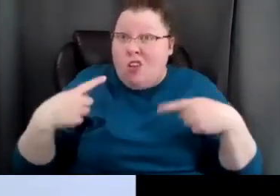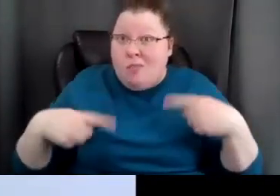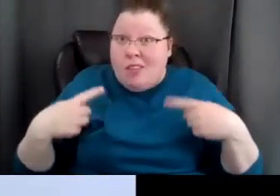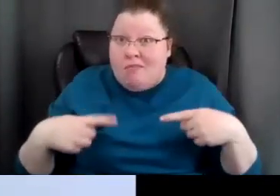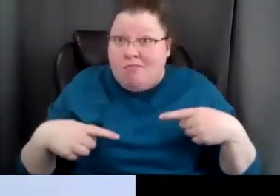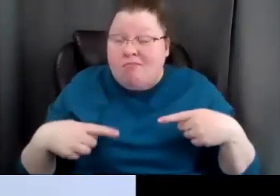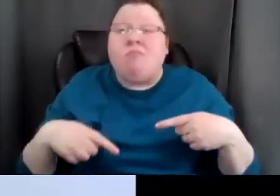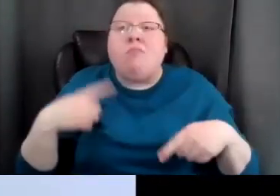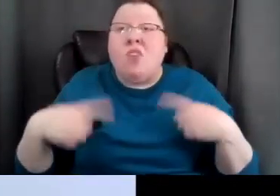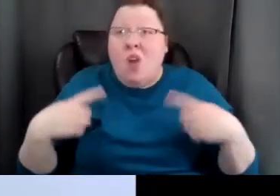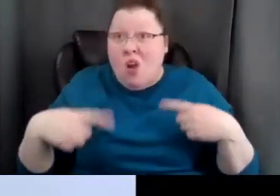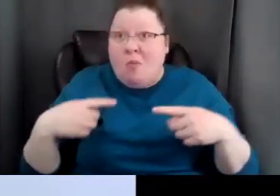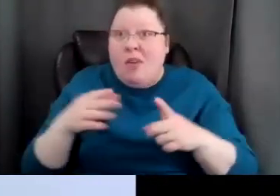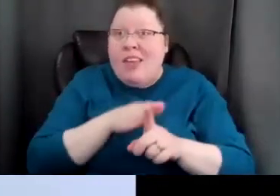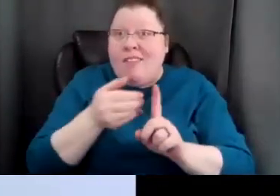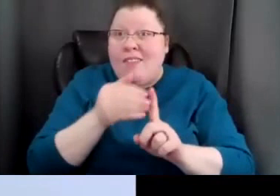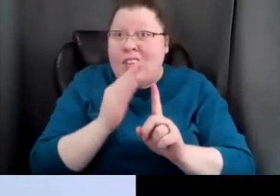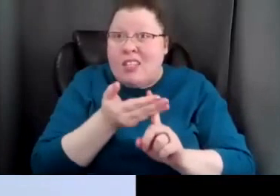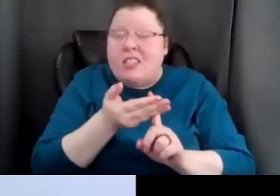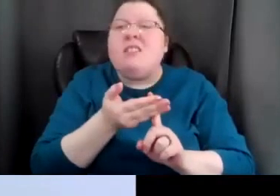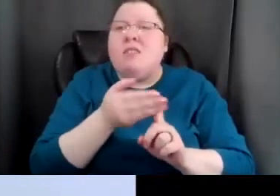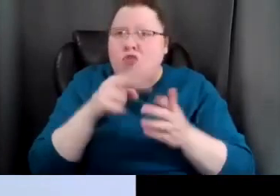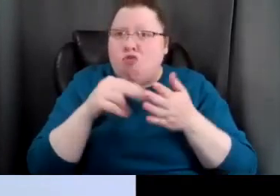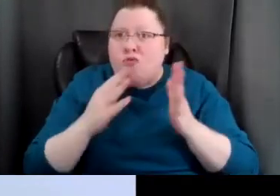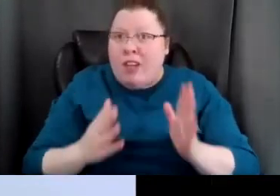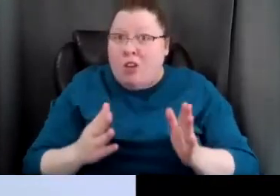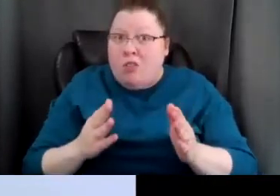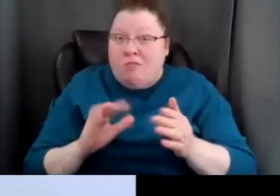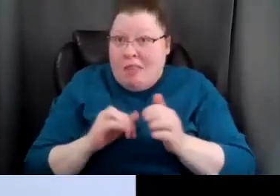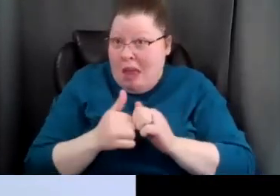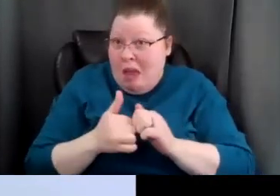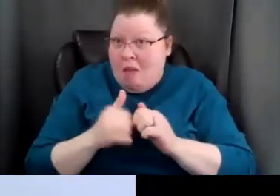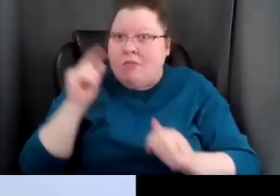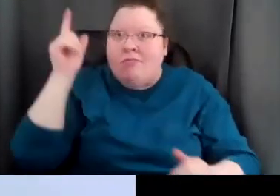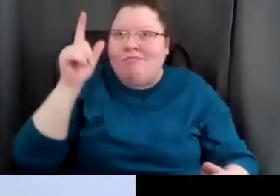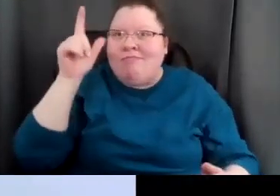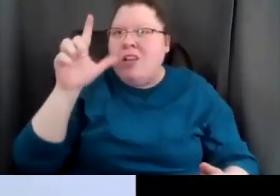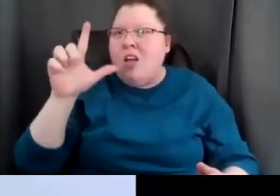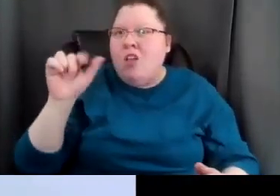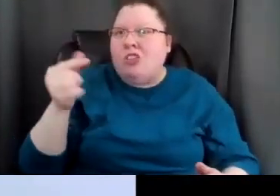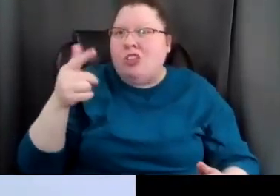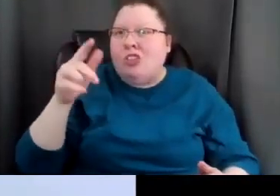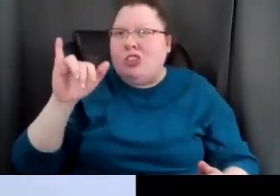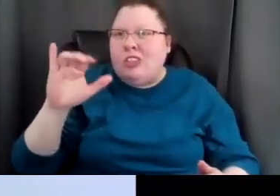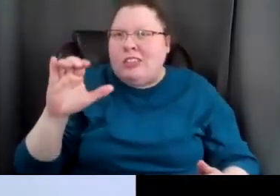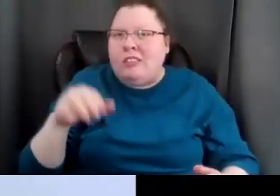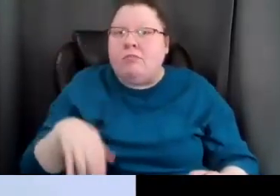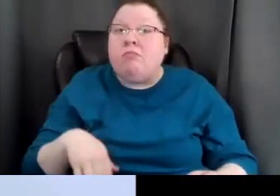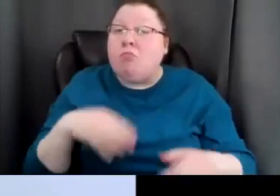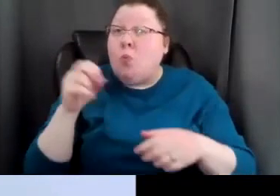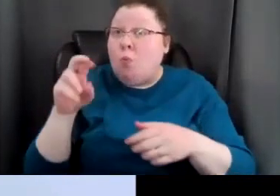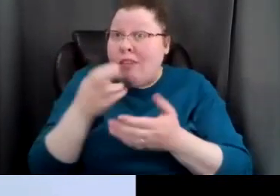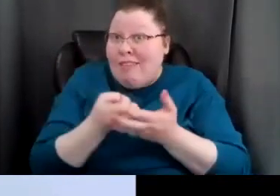argument to convince our readers, and we'll do that by logic. Another one is